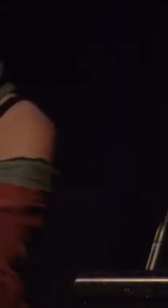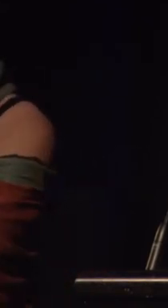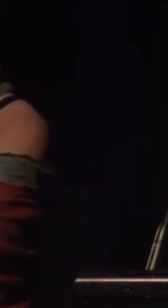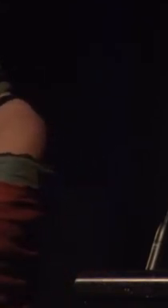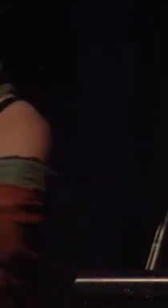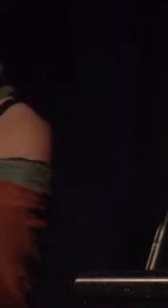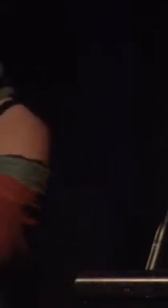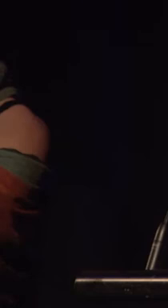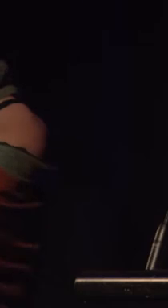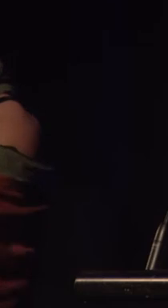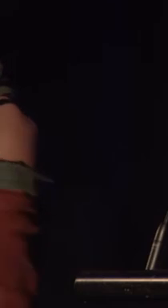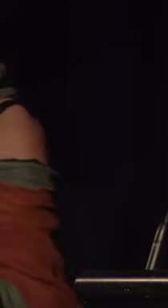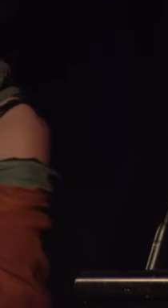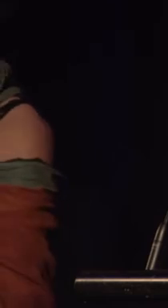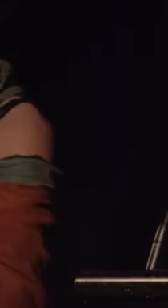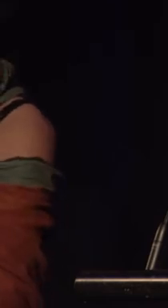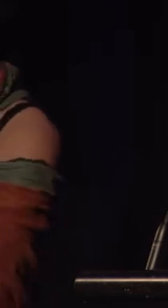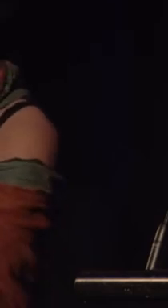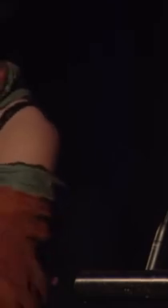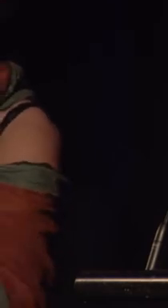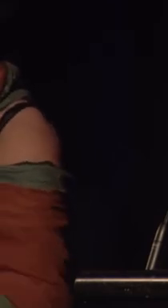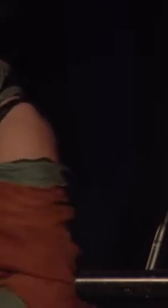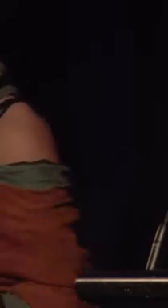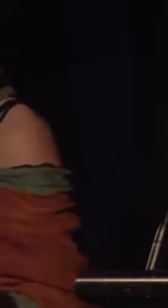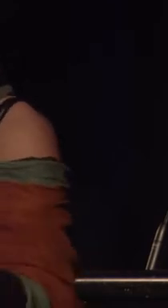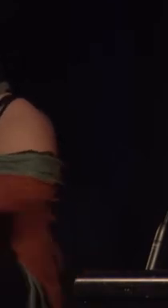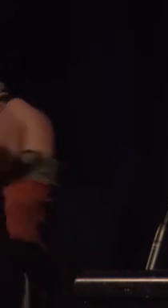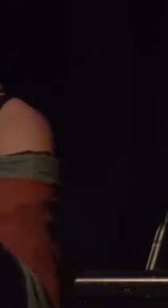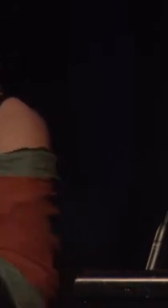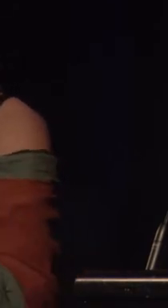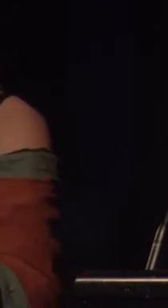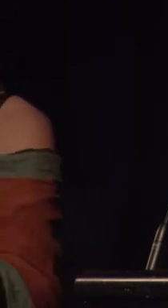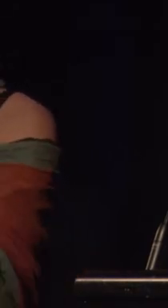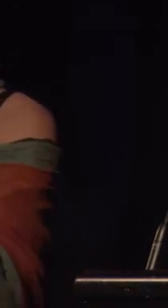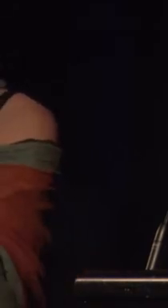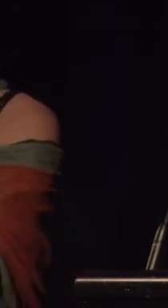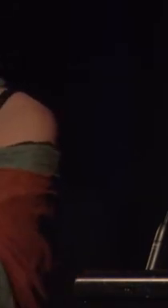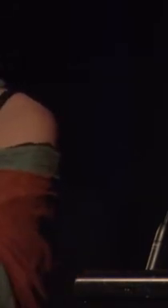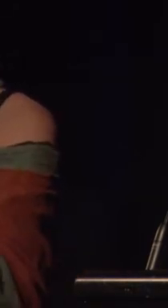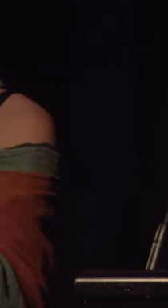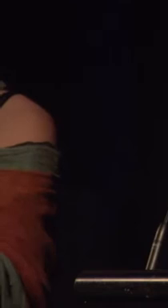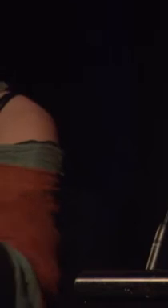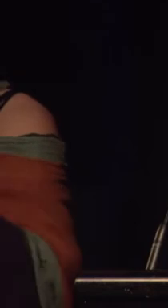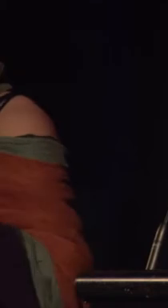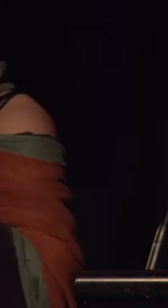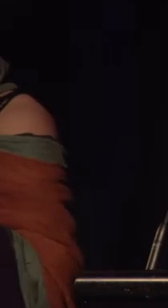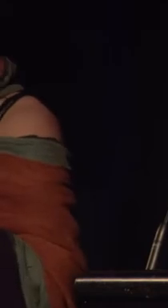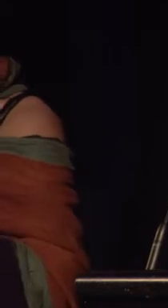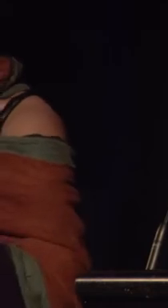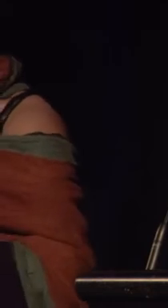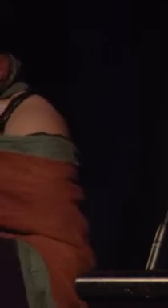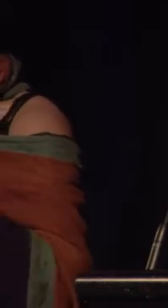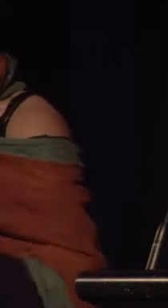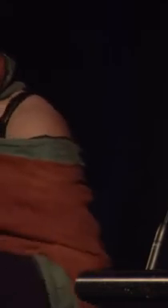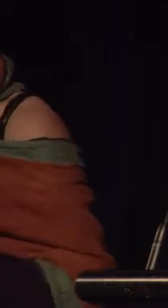on such an important occasion. I think any time you get the chance to be informed about anything, there's a lot more power in your decisions and your choice